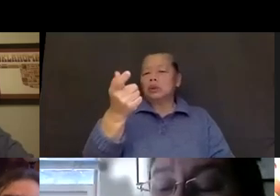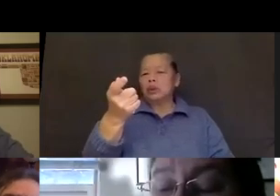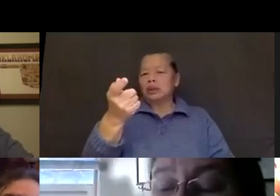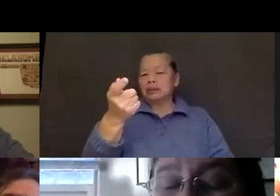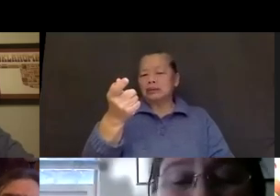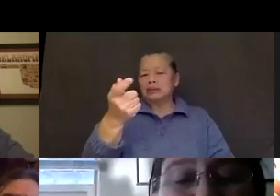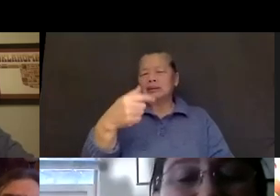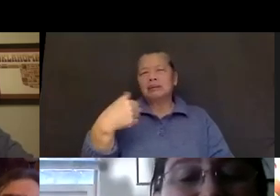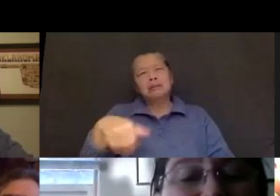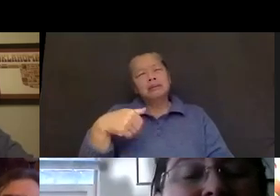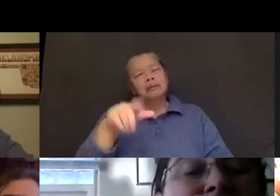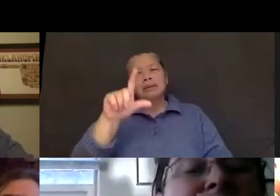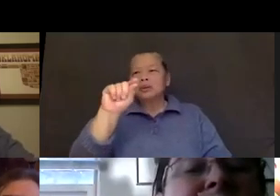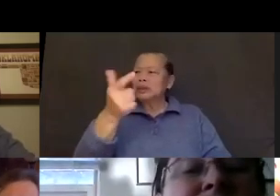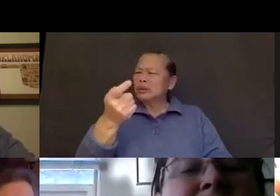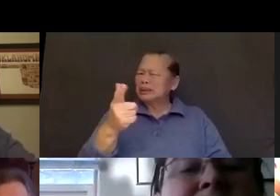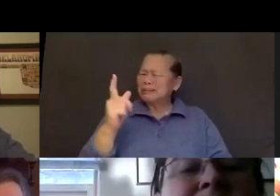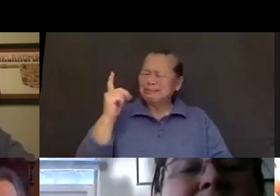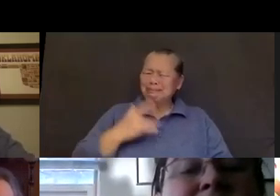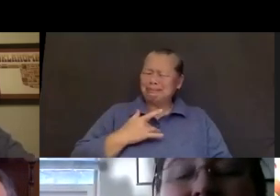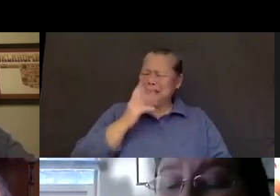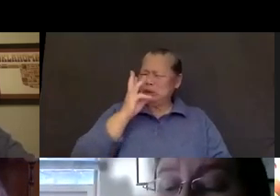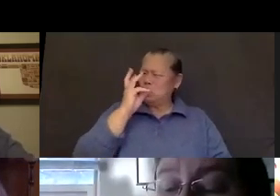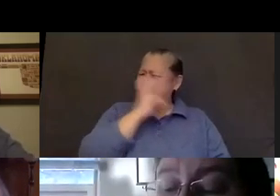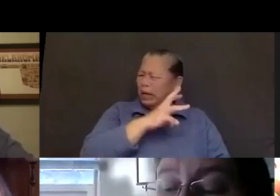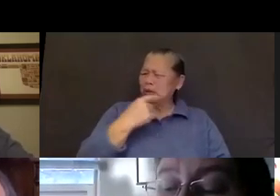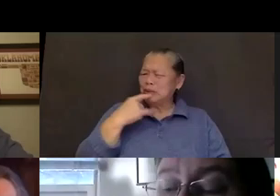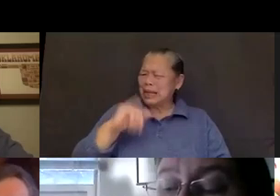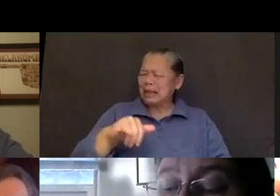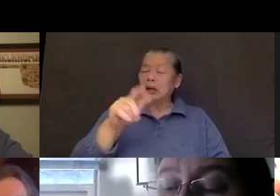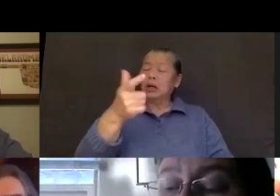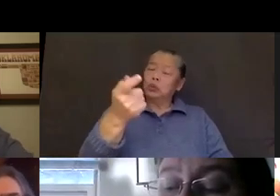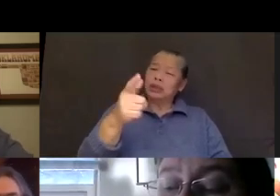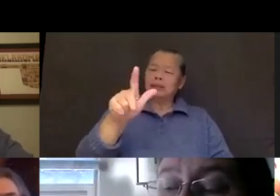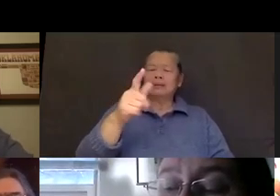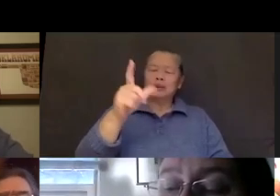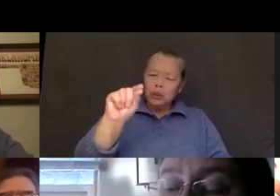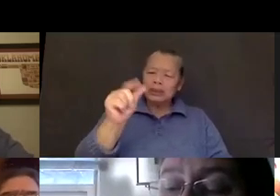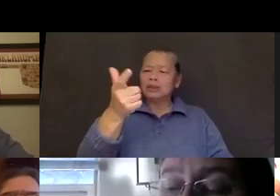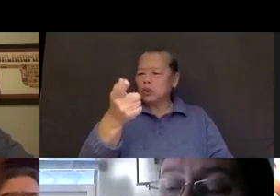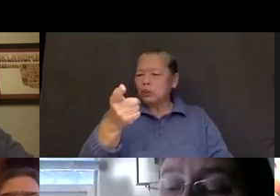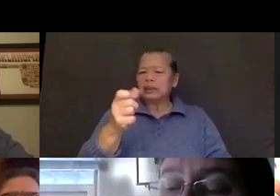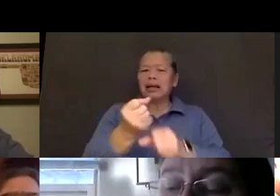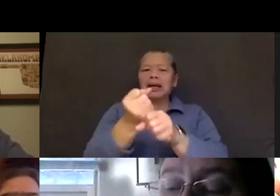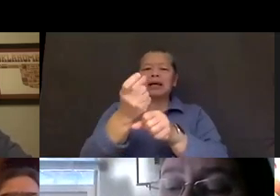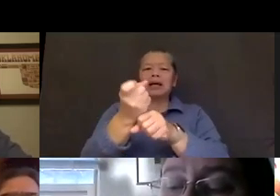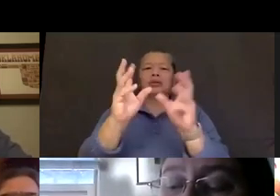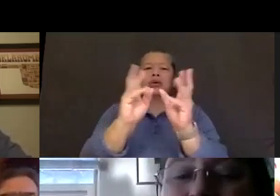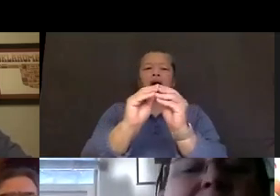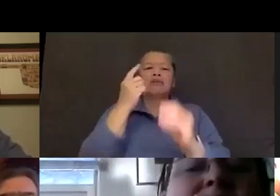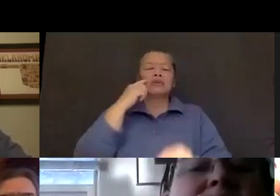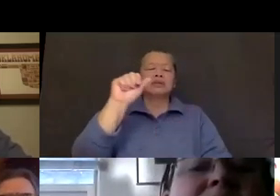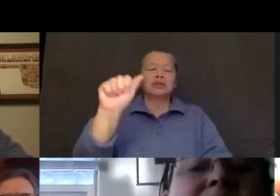2021. It feels so weird to say that. Our 2021 annual conference for the Association of Ministers